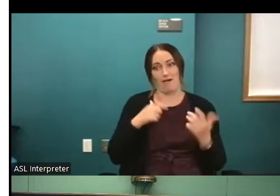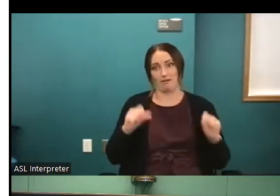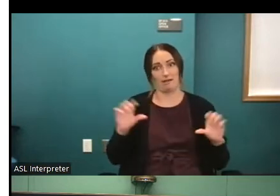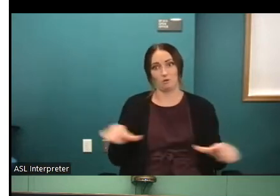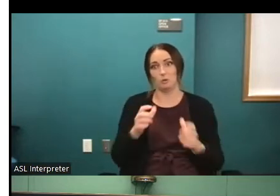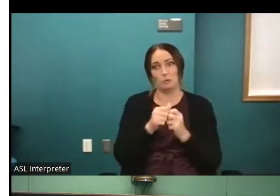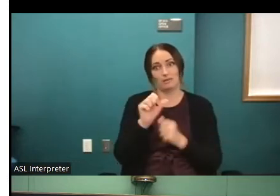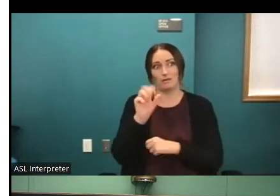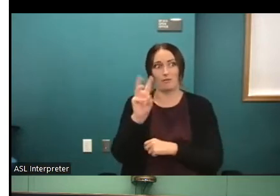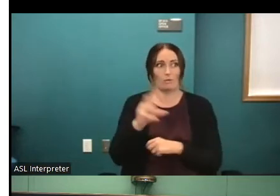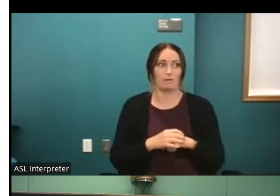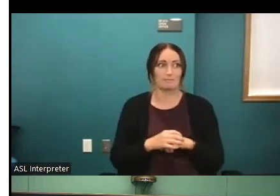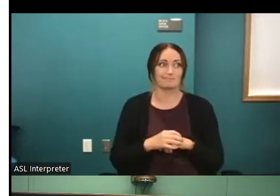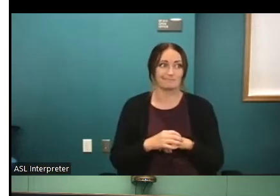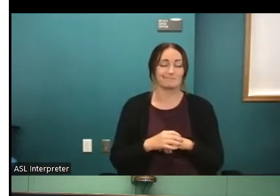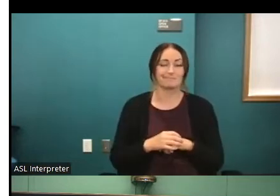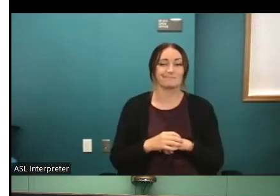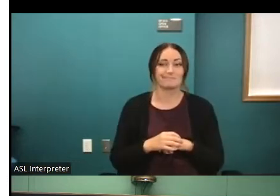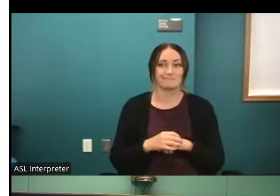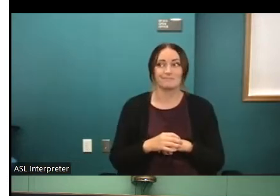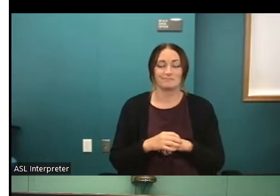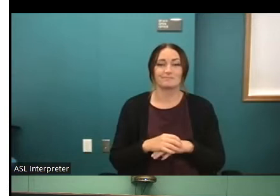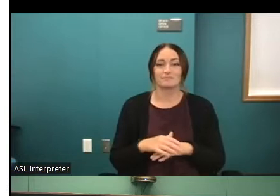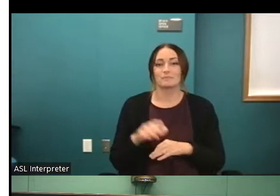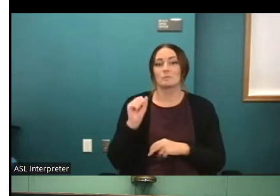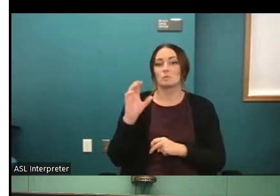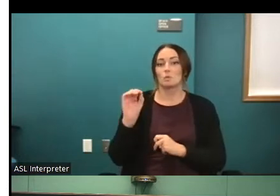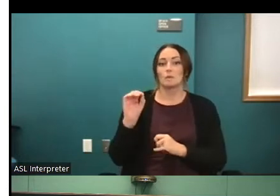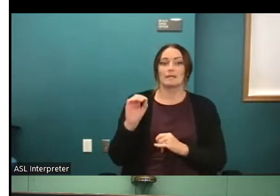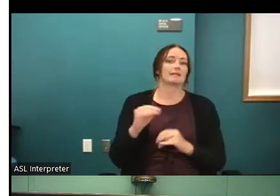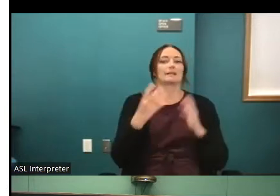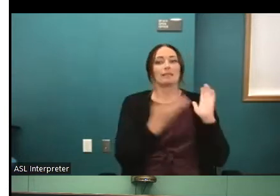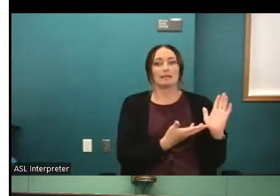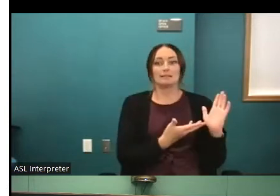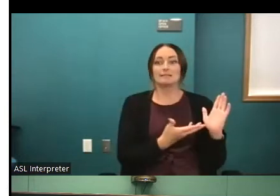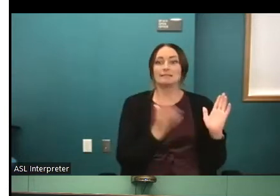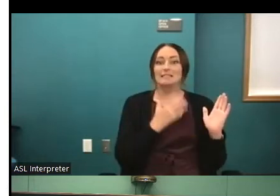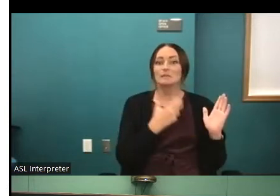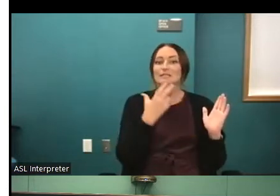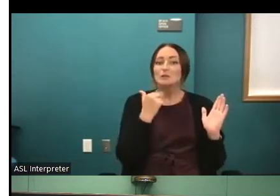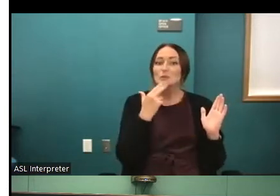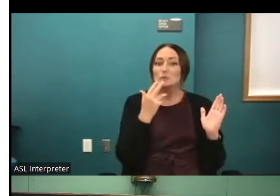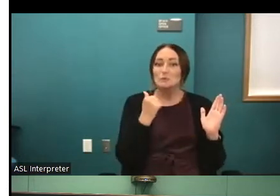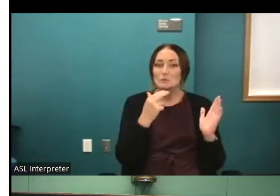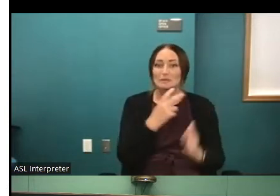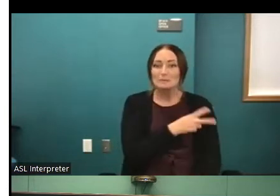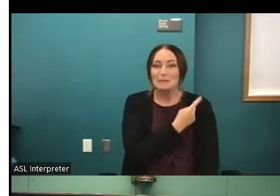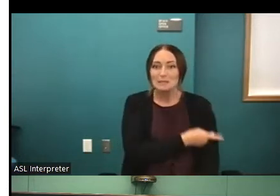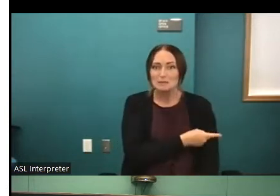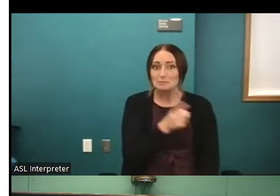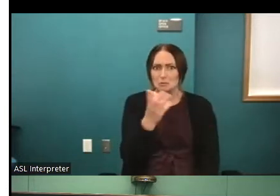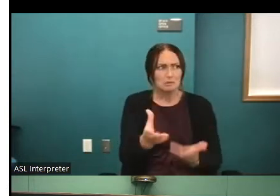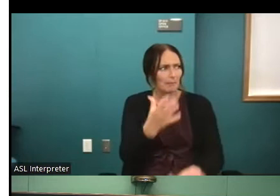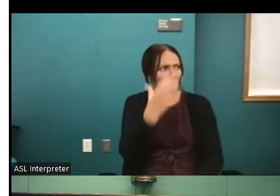for sure, by a long shot. So, okay, so this is one of our very cute little patients. Some of you may know